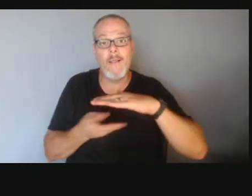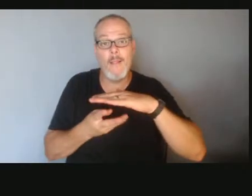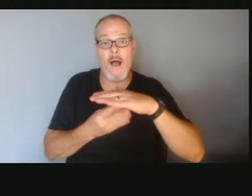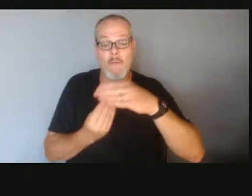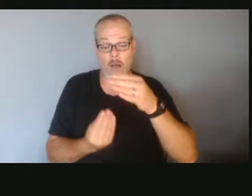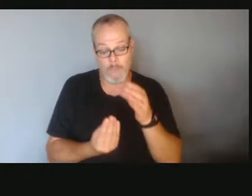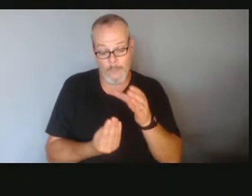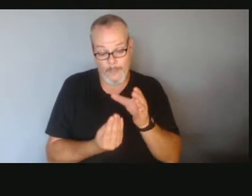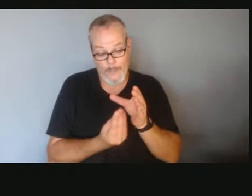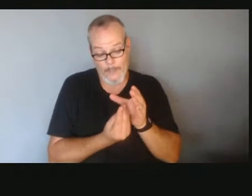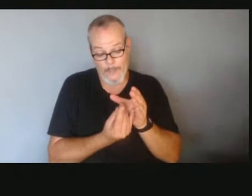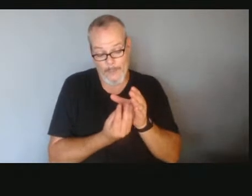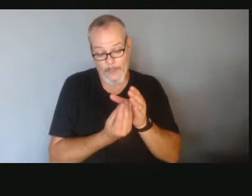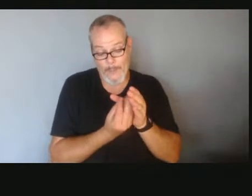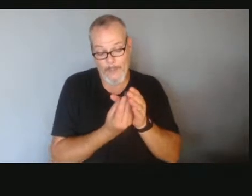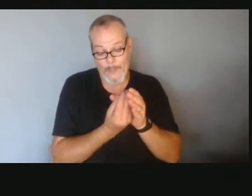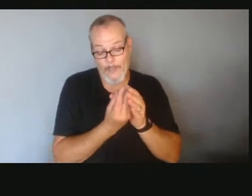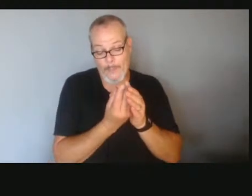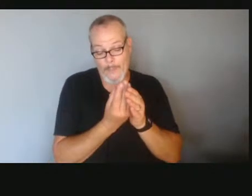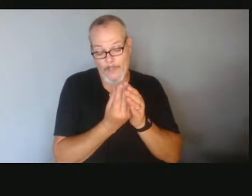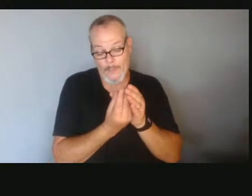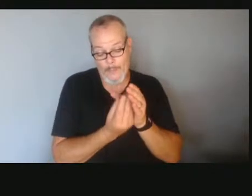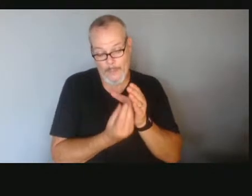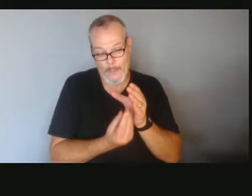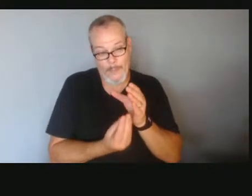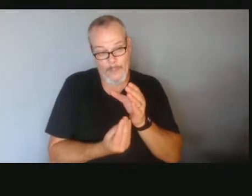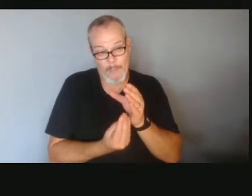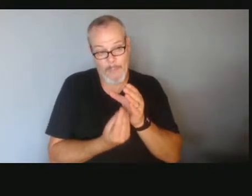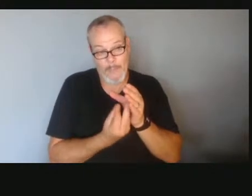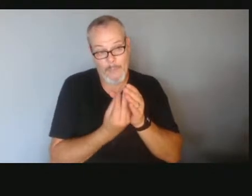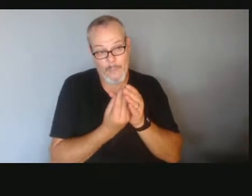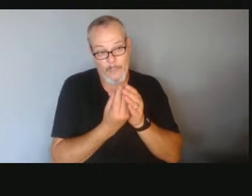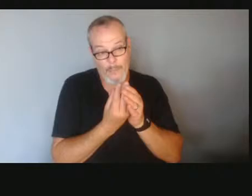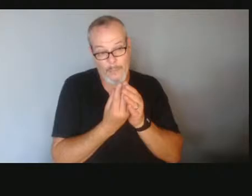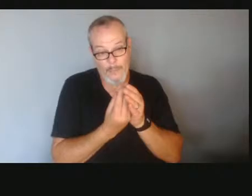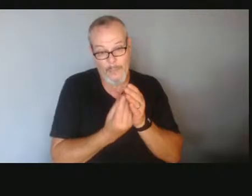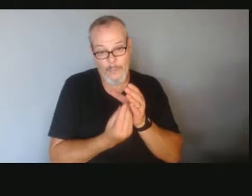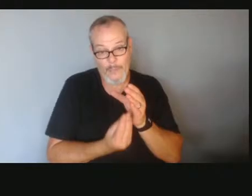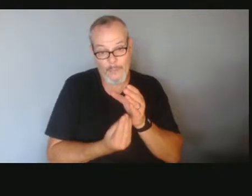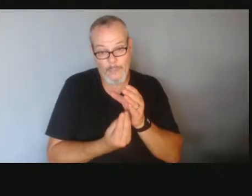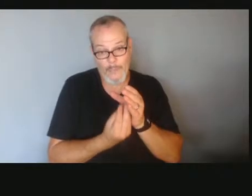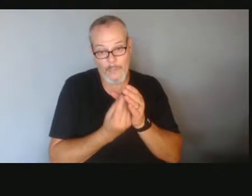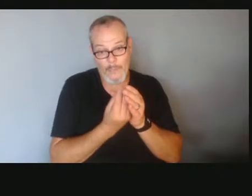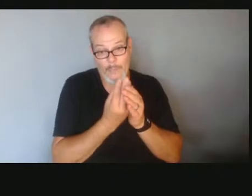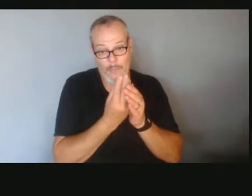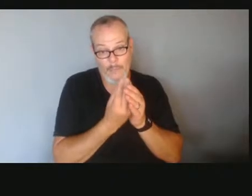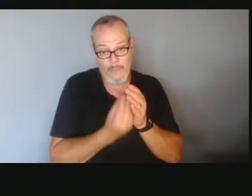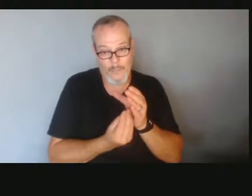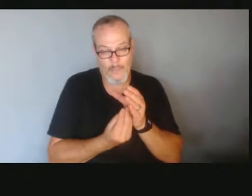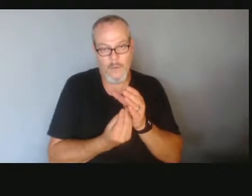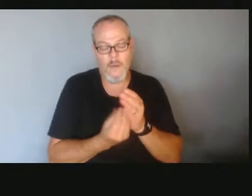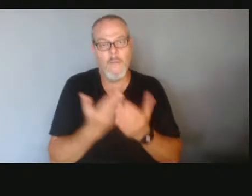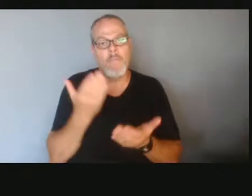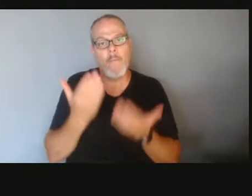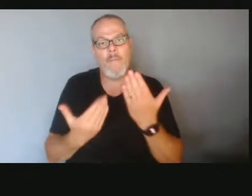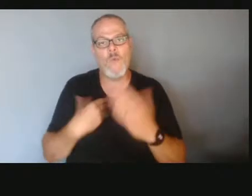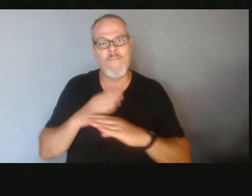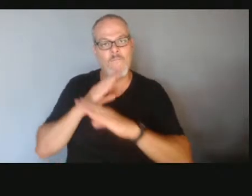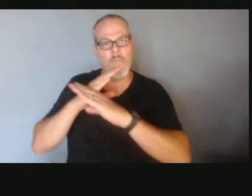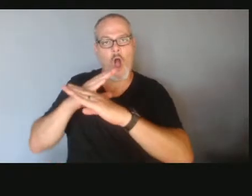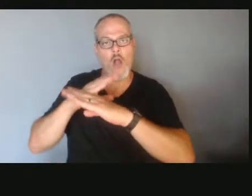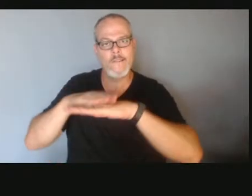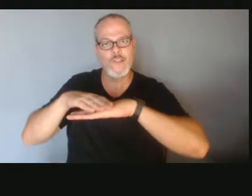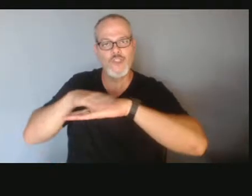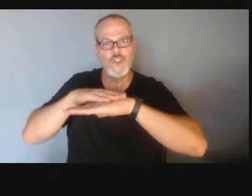maybe that's when we see the weak glow from the south vent. But there may be some shallow blockage on the